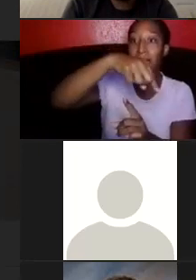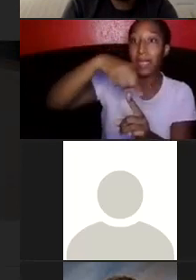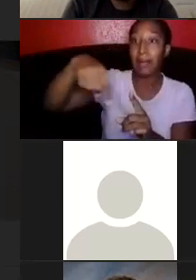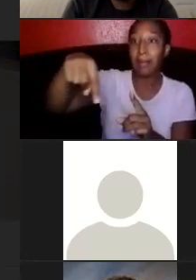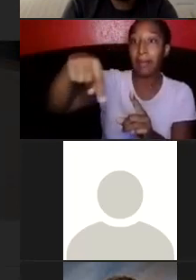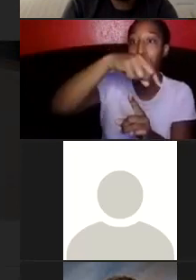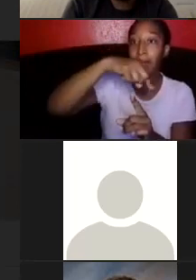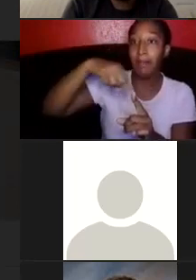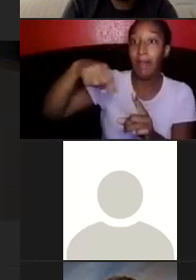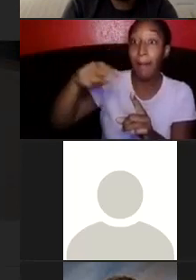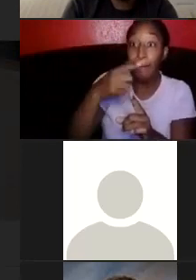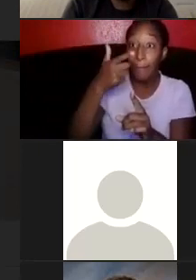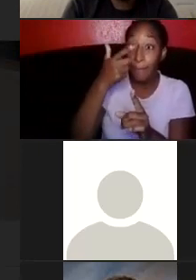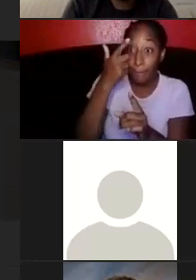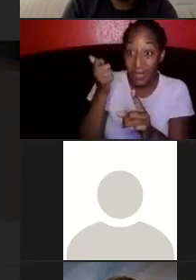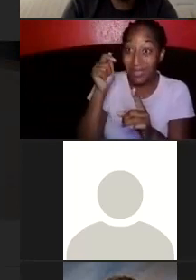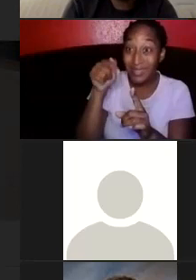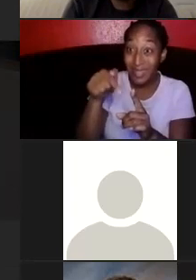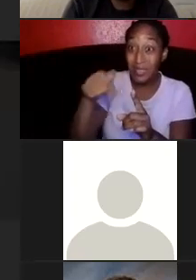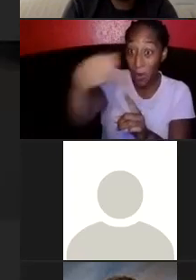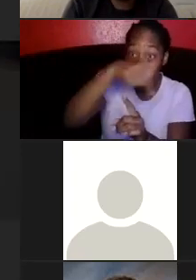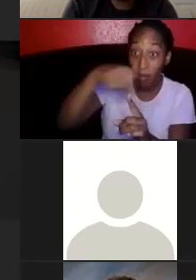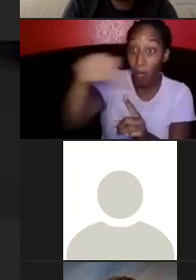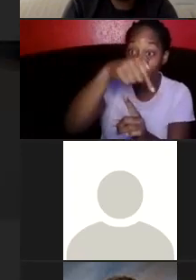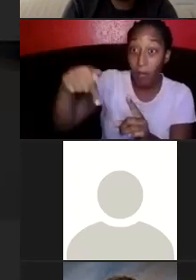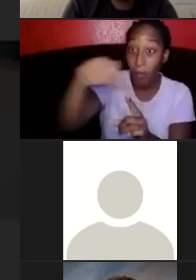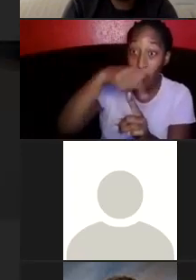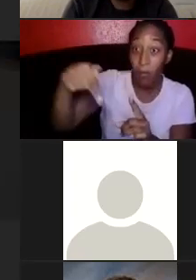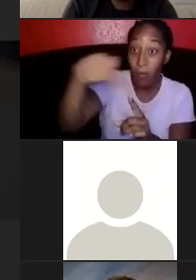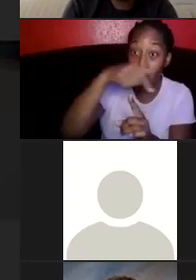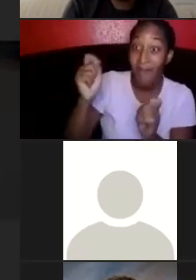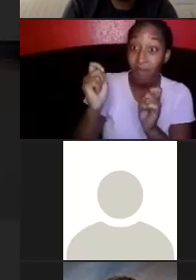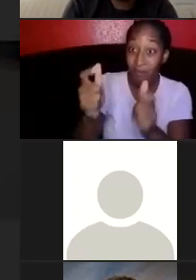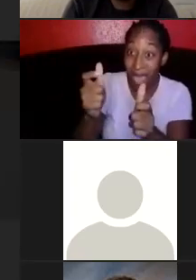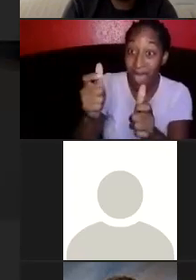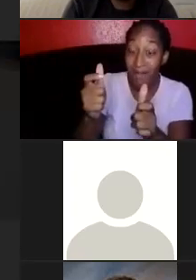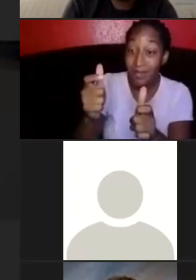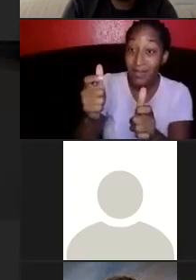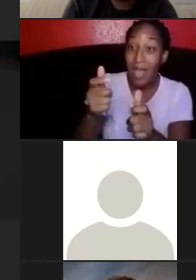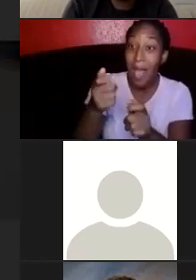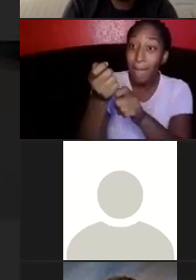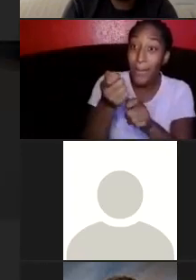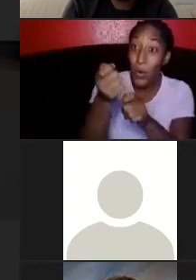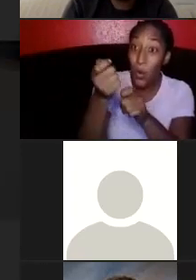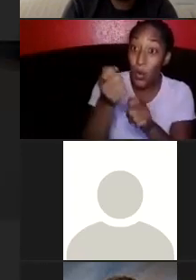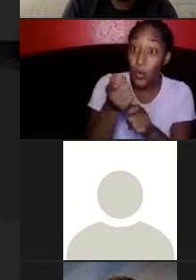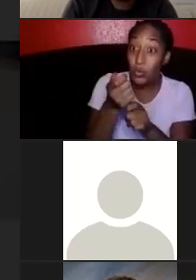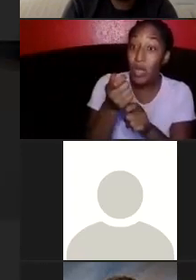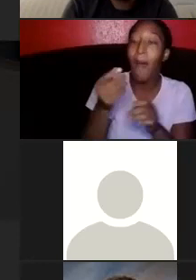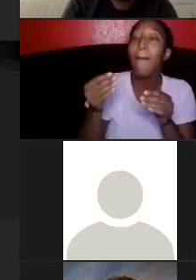object is moving around the Earth so fast, it is being pulled toward the Earth much more.